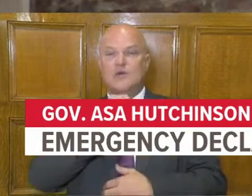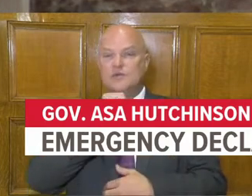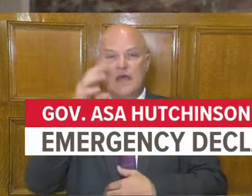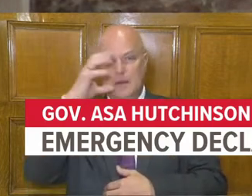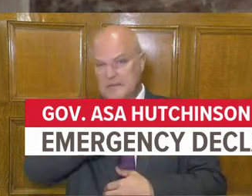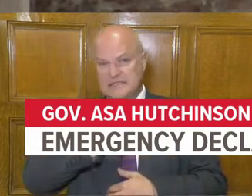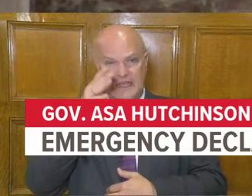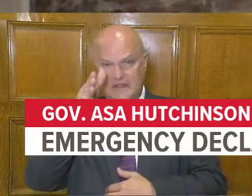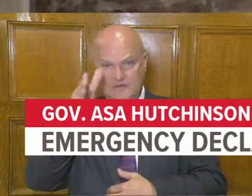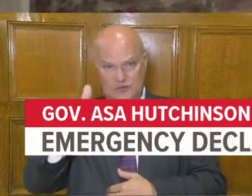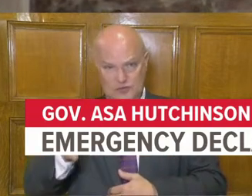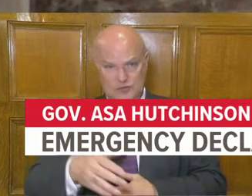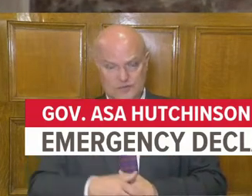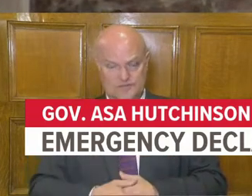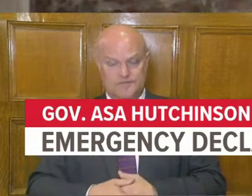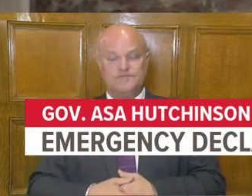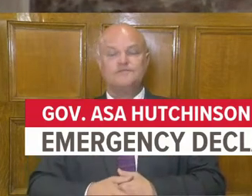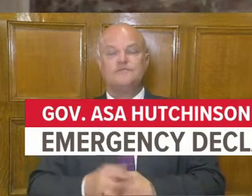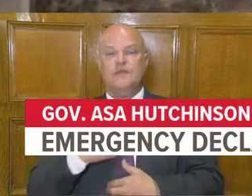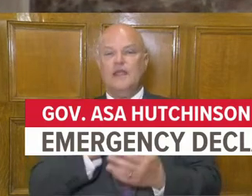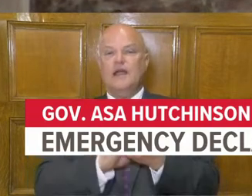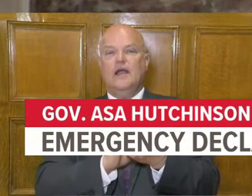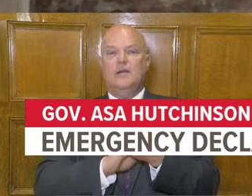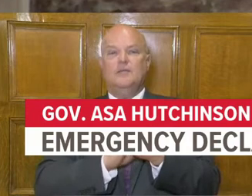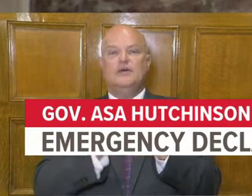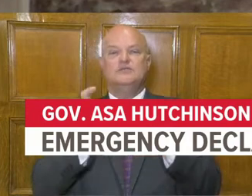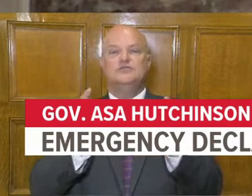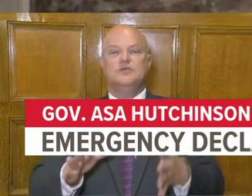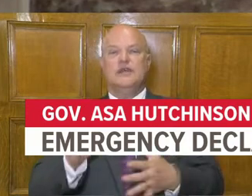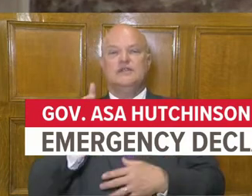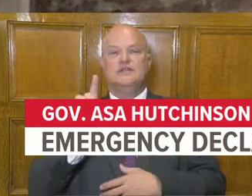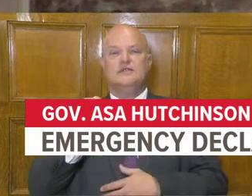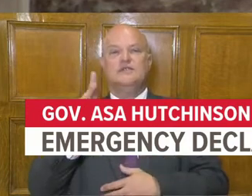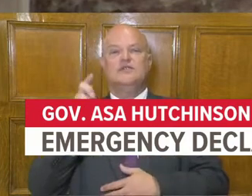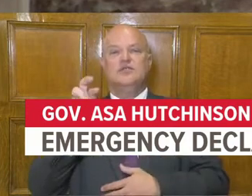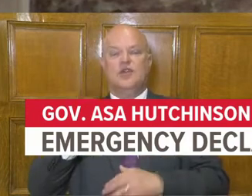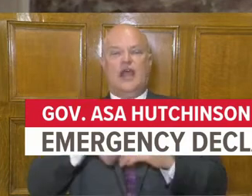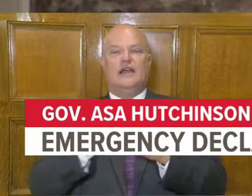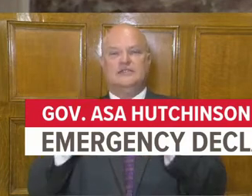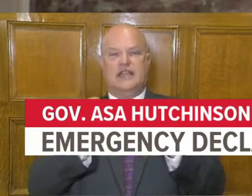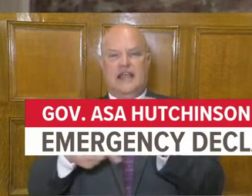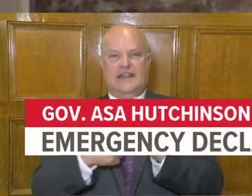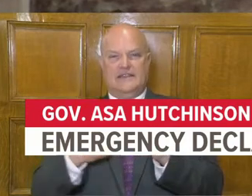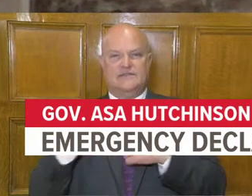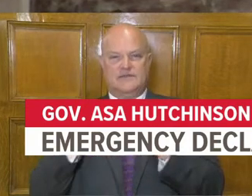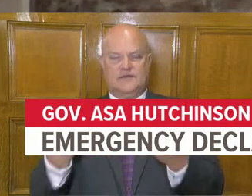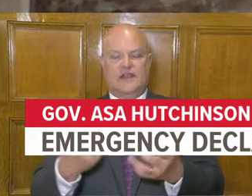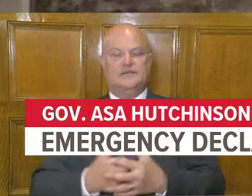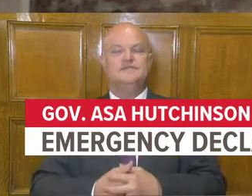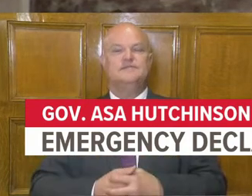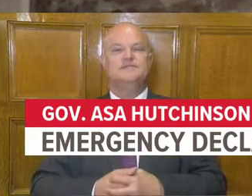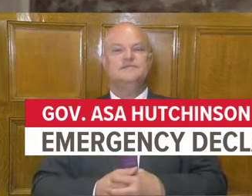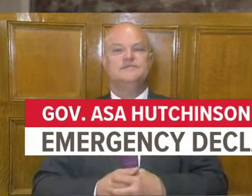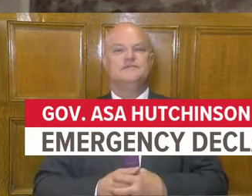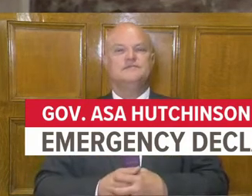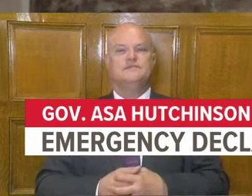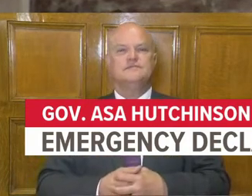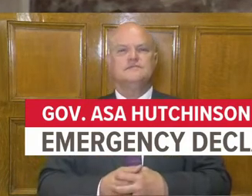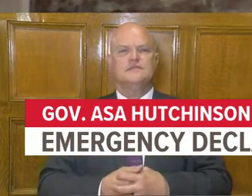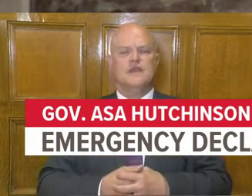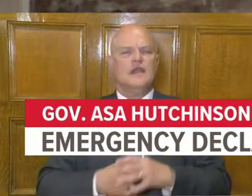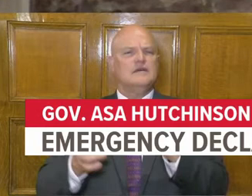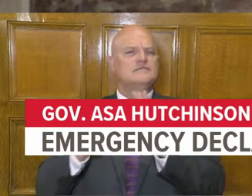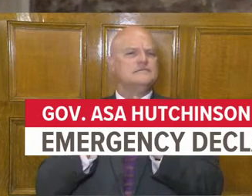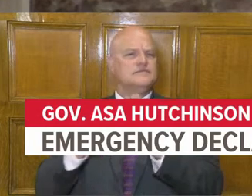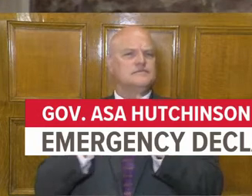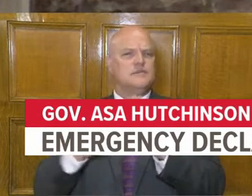that in the future. And so I applaud Director Tudor for how she has handled that. Yes, ma'am. Do you want to comment at all on a lawsuit that's been